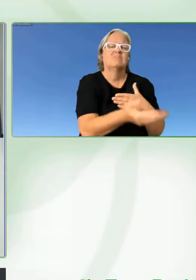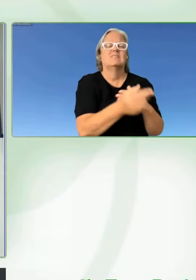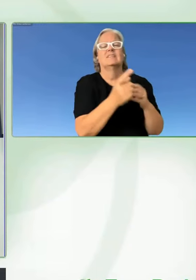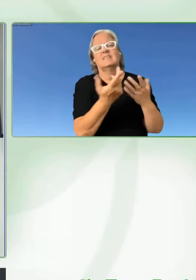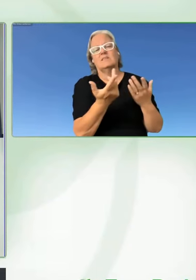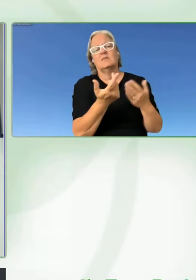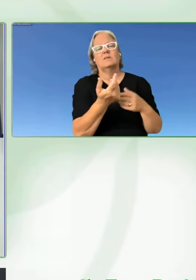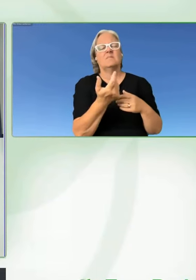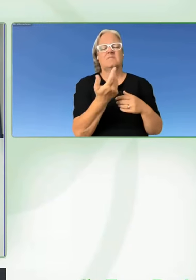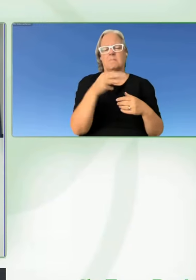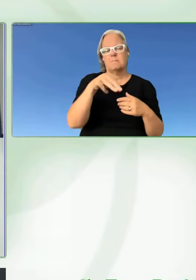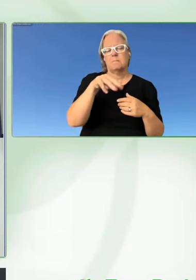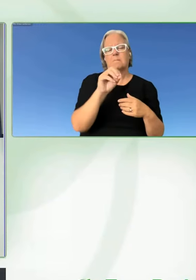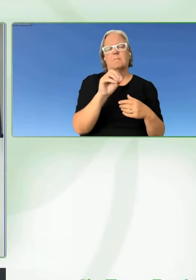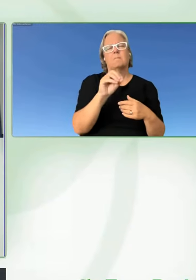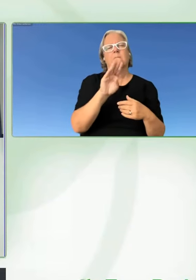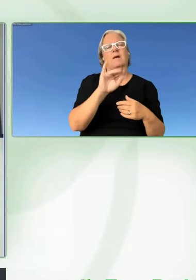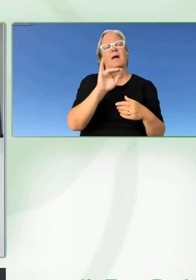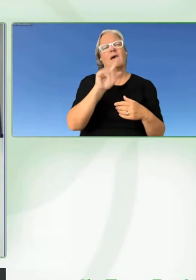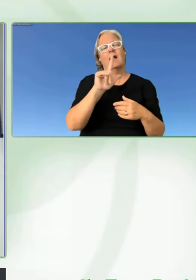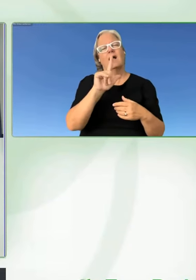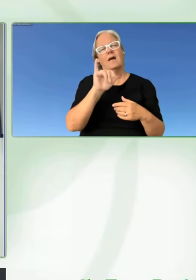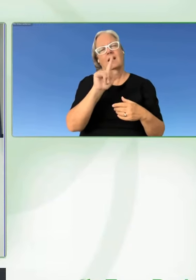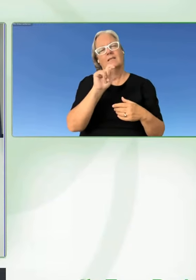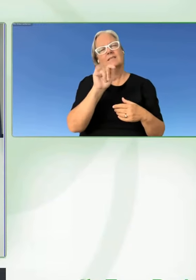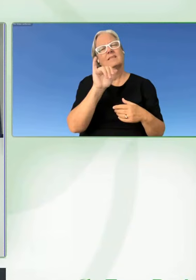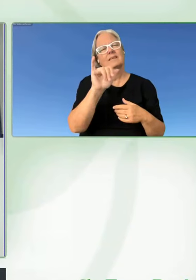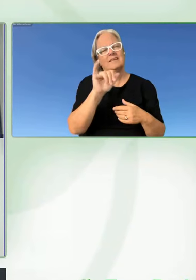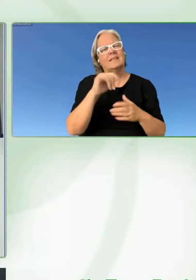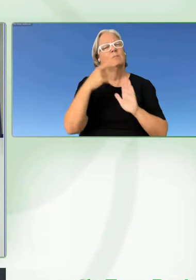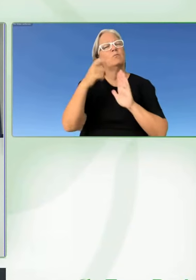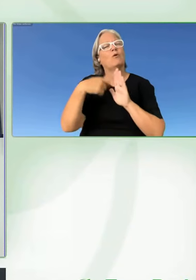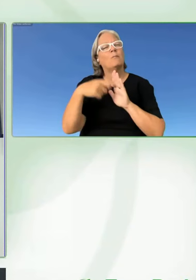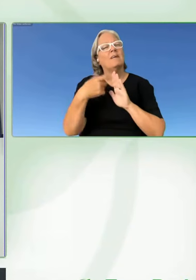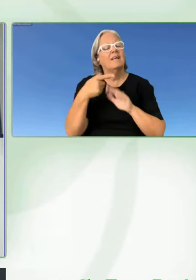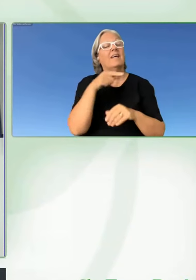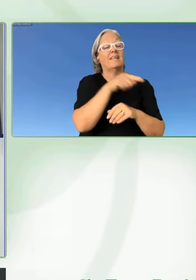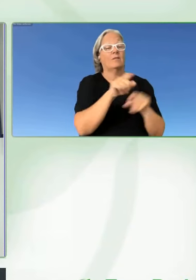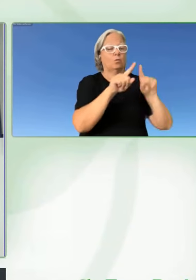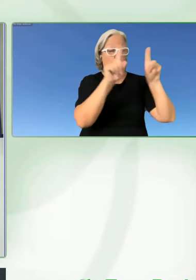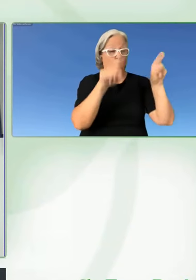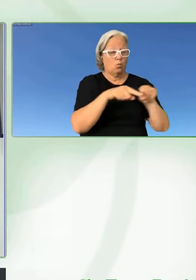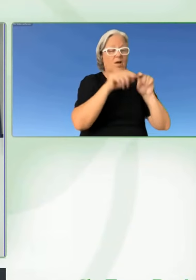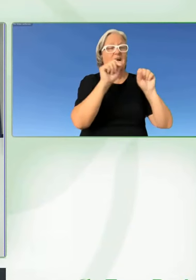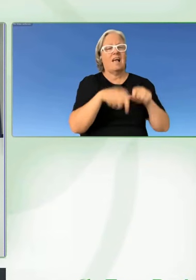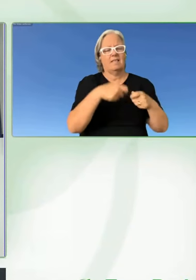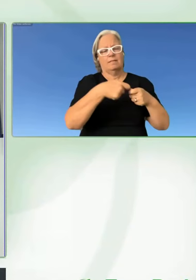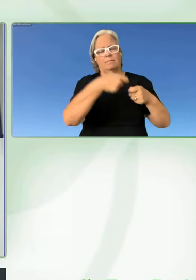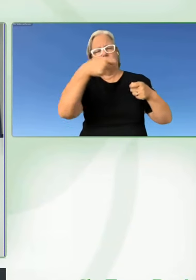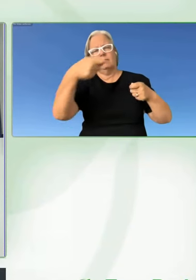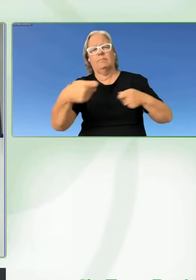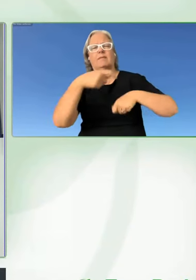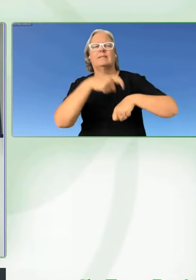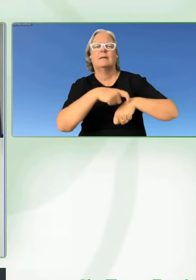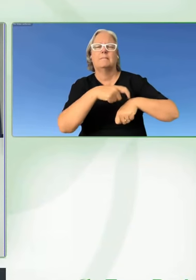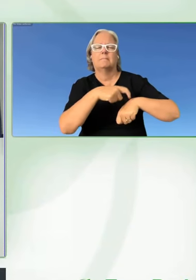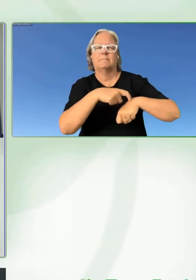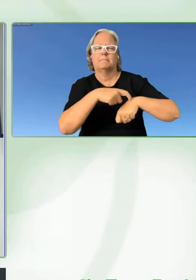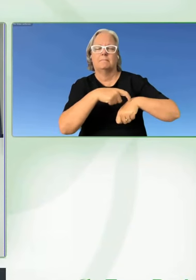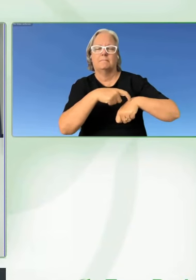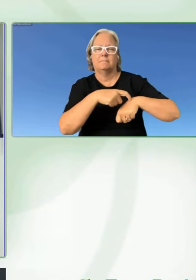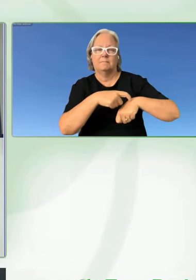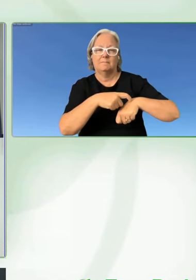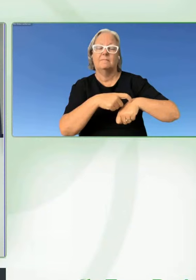programs, the card will be extended. And it means that we are making a